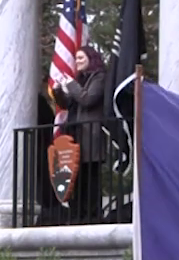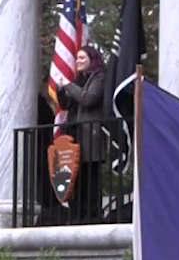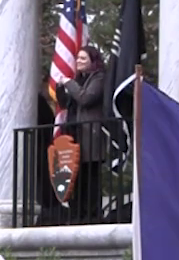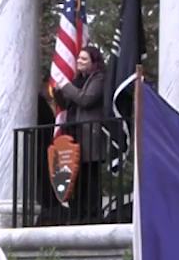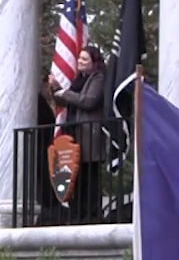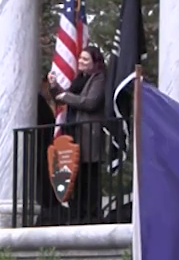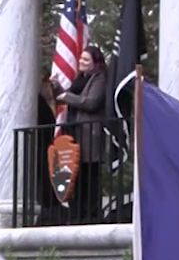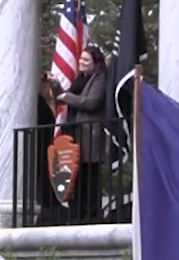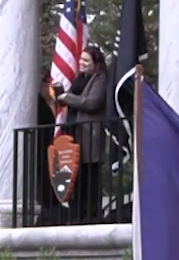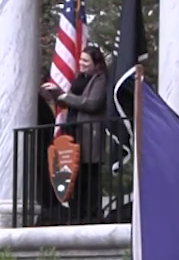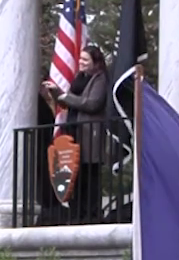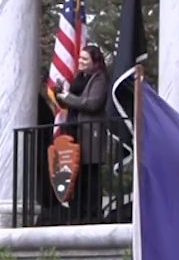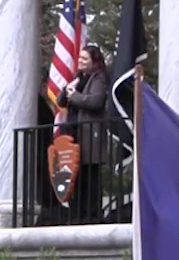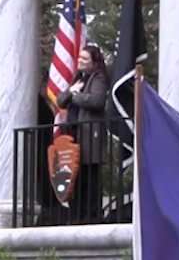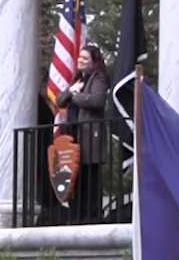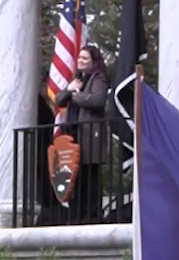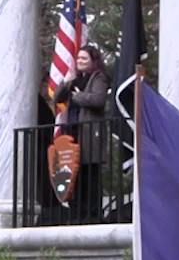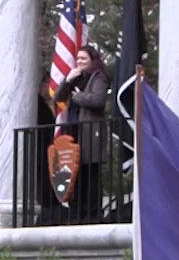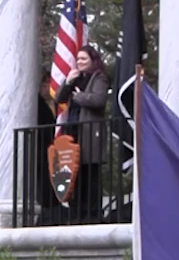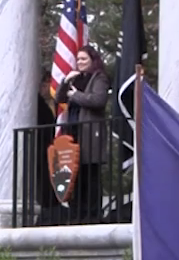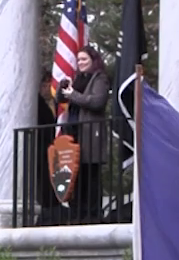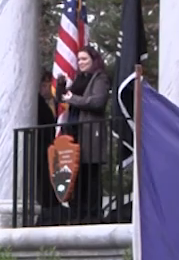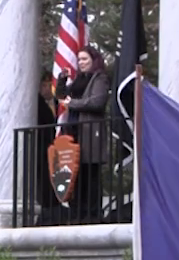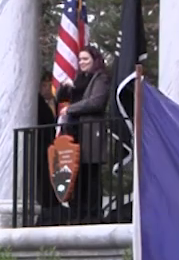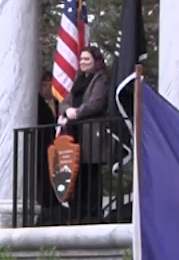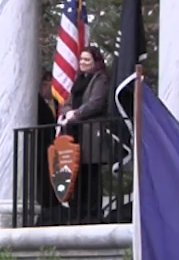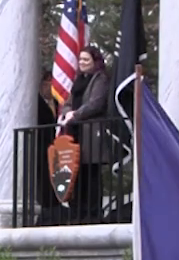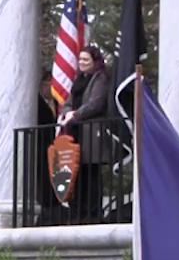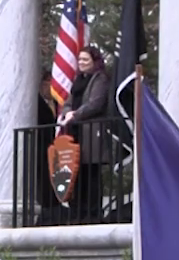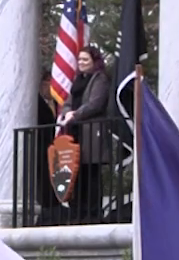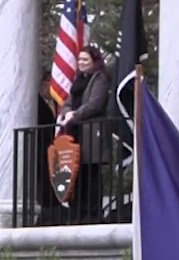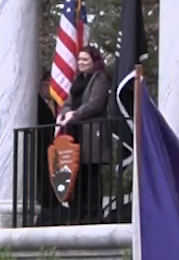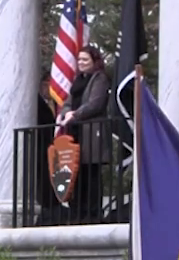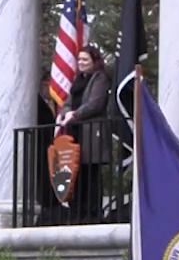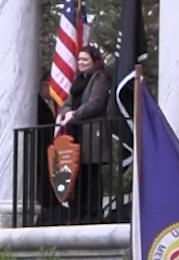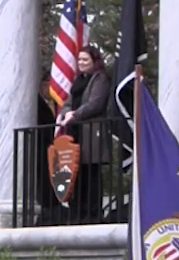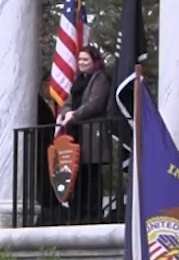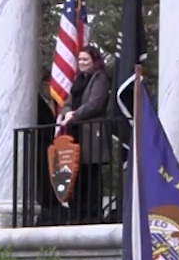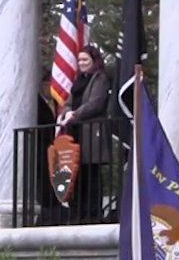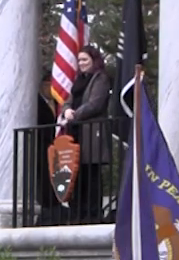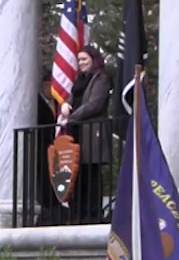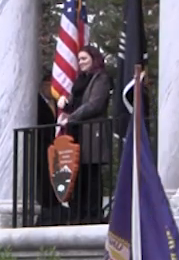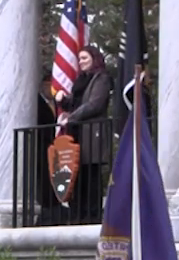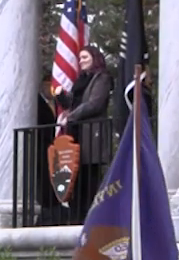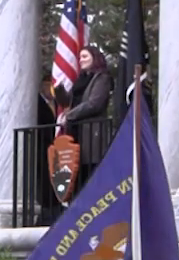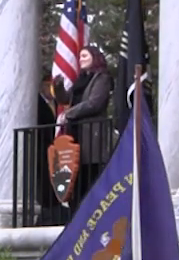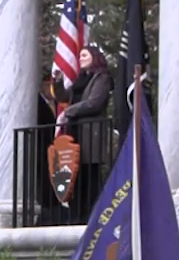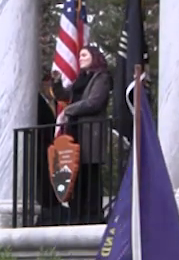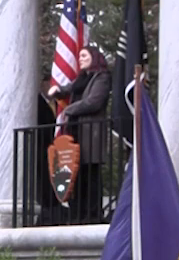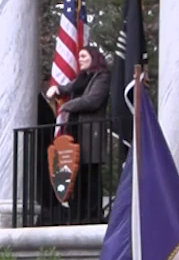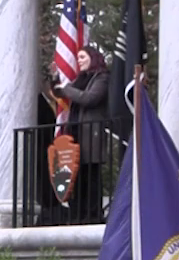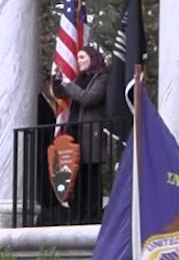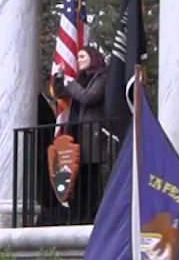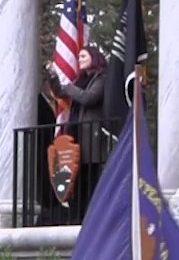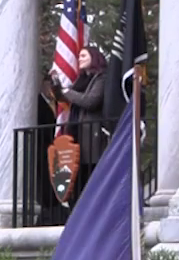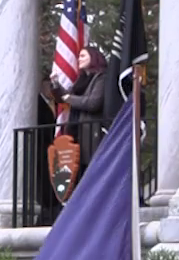friends, possessed a kind and thoughtful spirit. Growing up and receiving his education from schools of